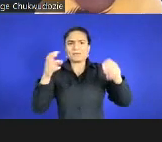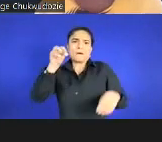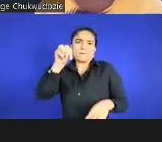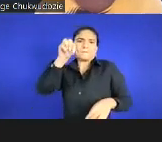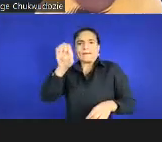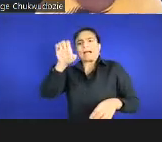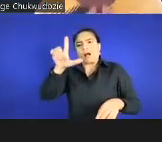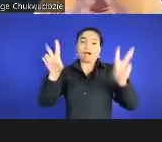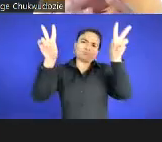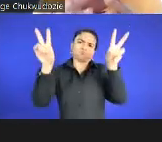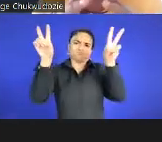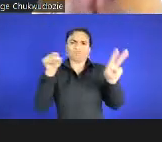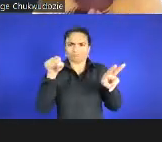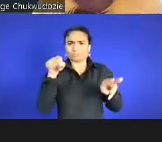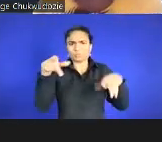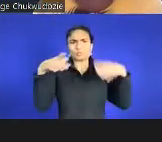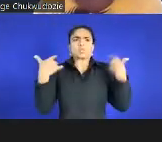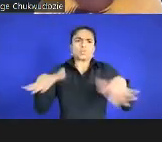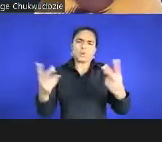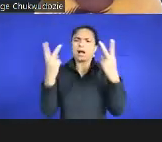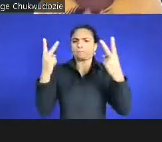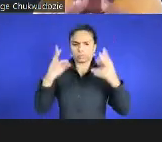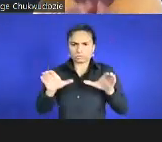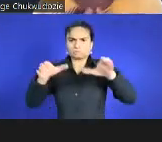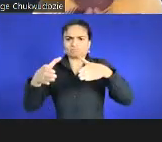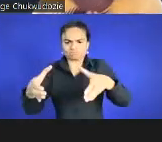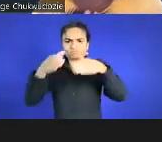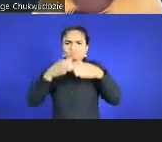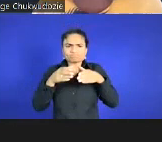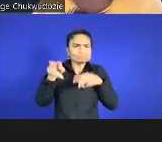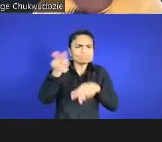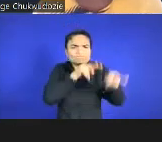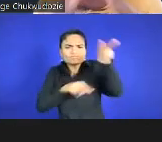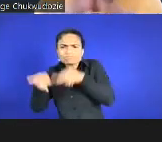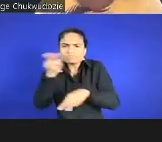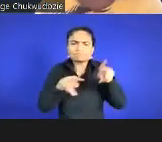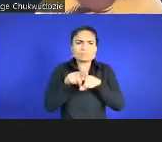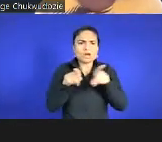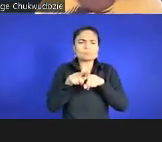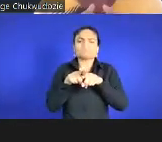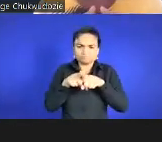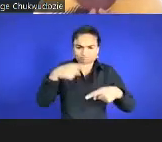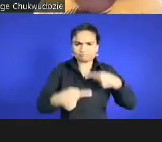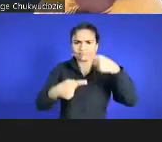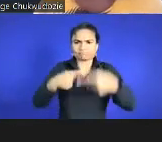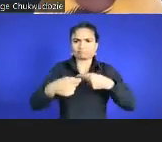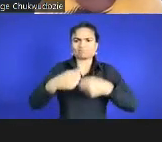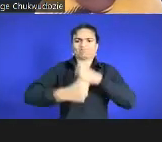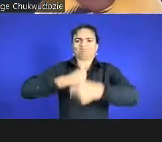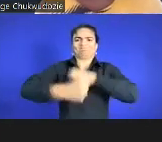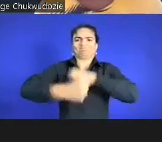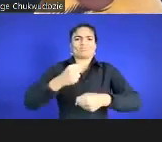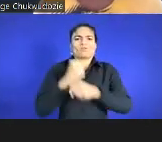in some organizations, the accountability system, the complaints and feedback system is embedded in the MEL